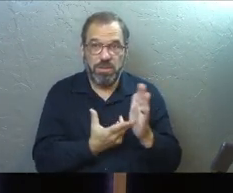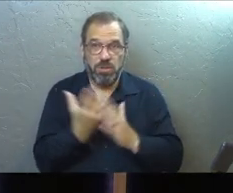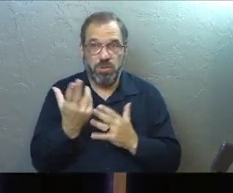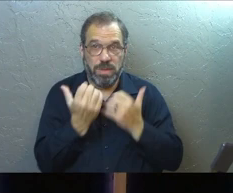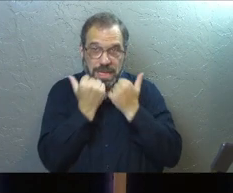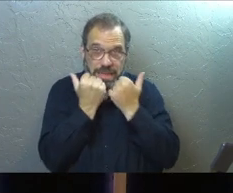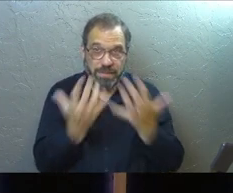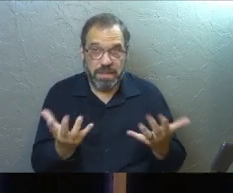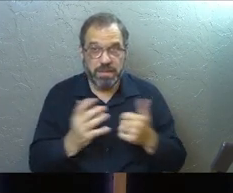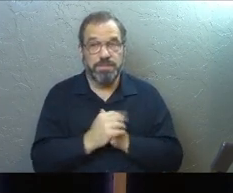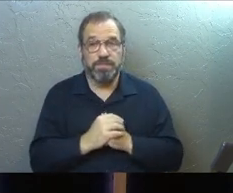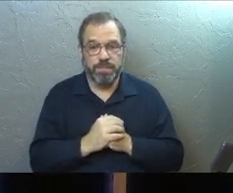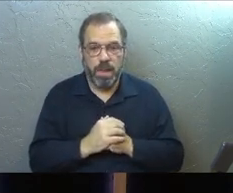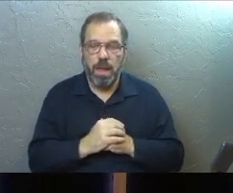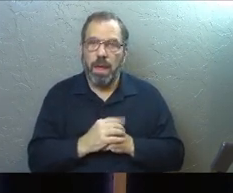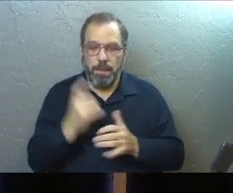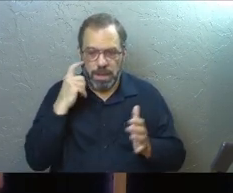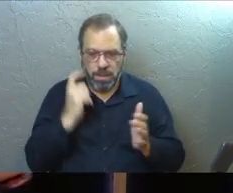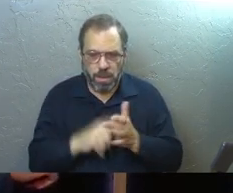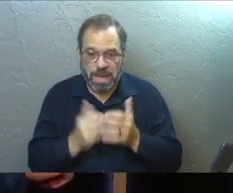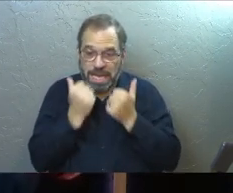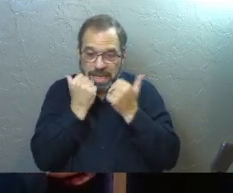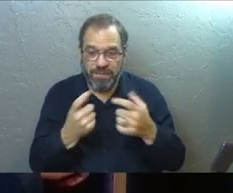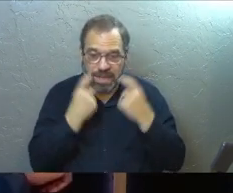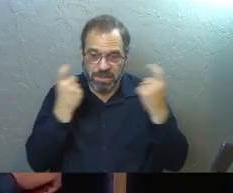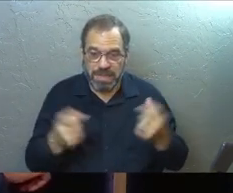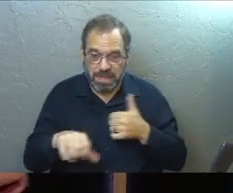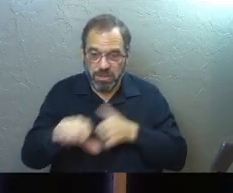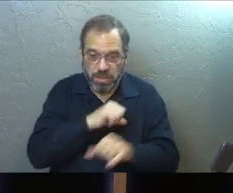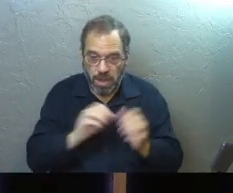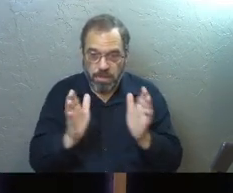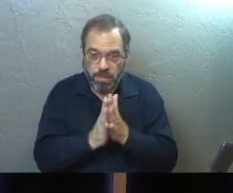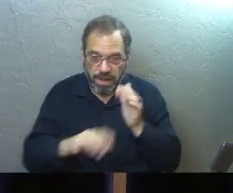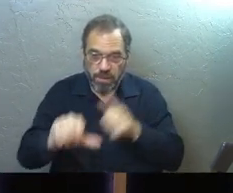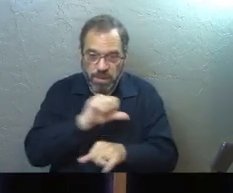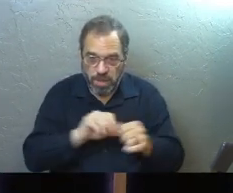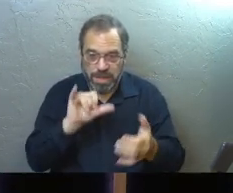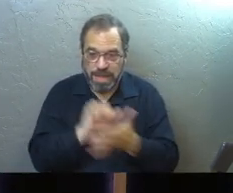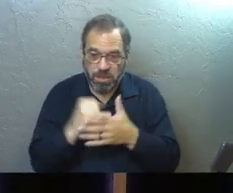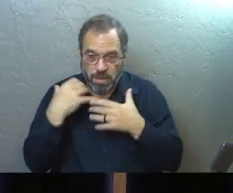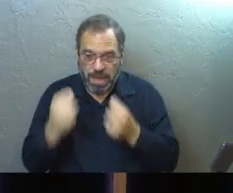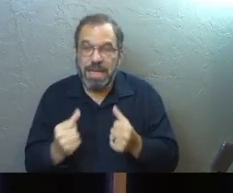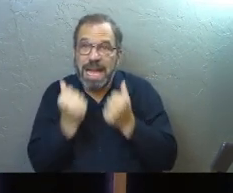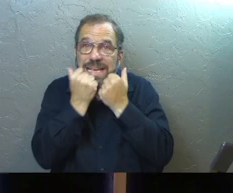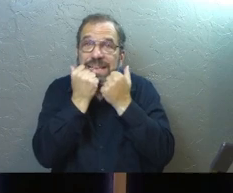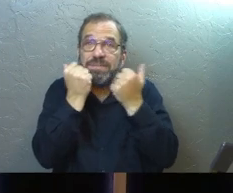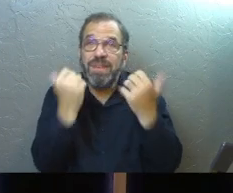truth. But notice this, confess your sins to each other and pray for each other so you may be healed.